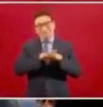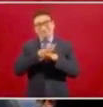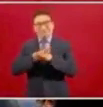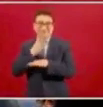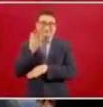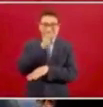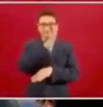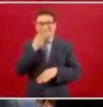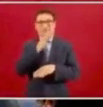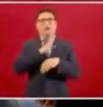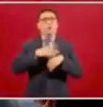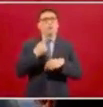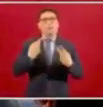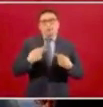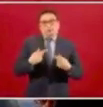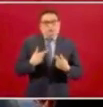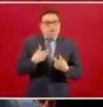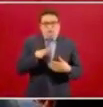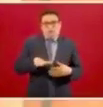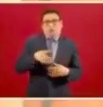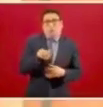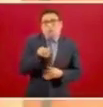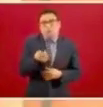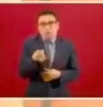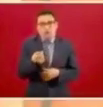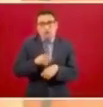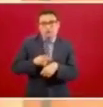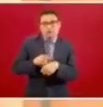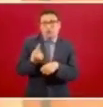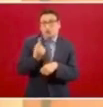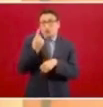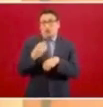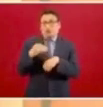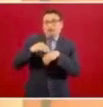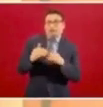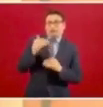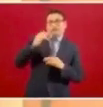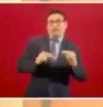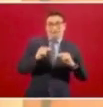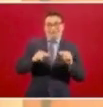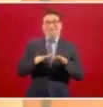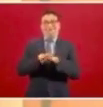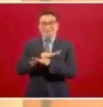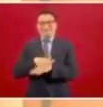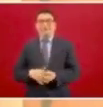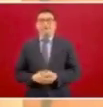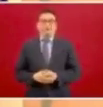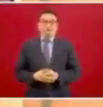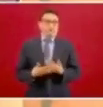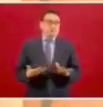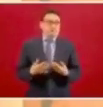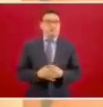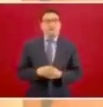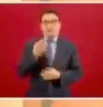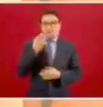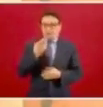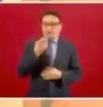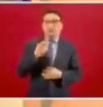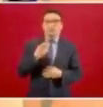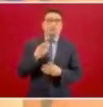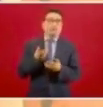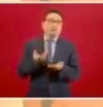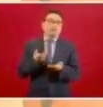lethality rate will vary a lot because when we have a small number of cases,